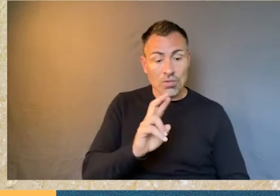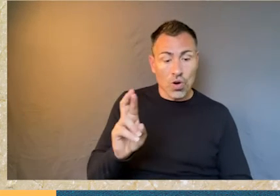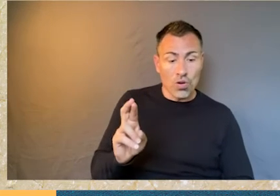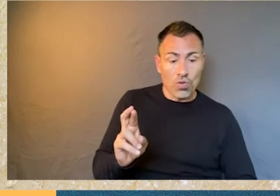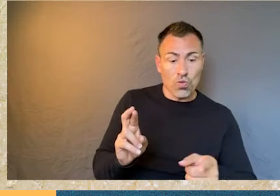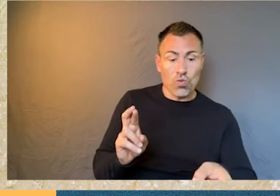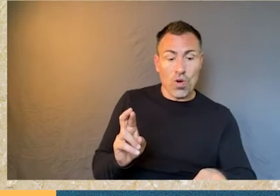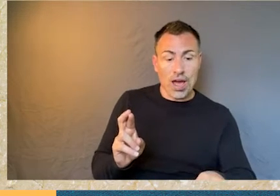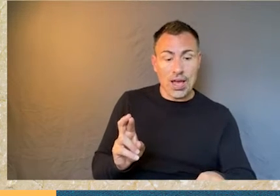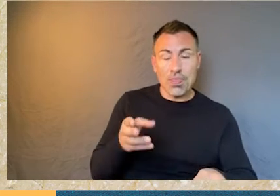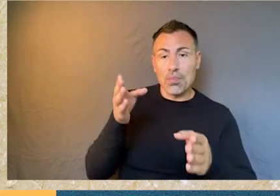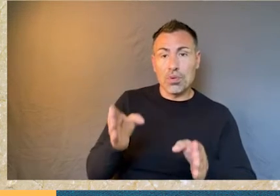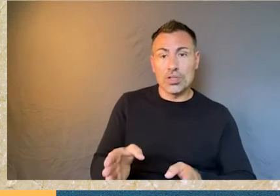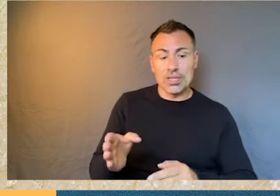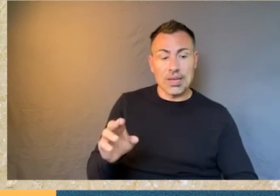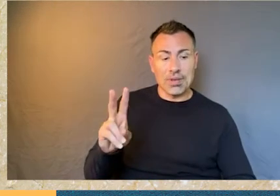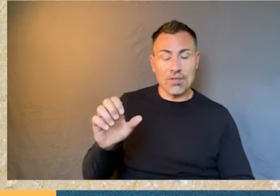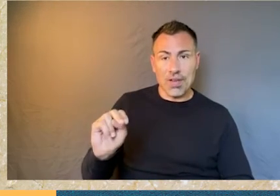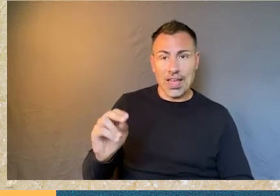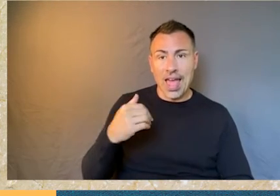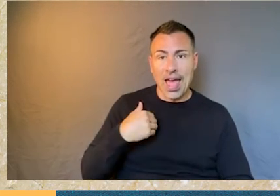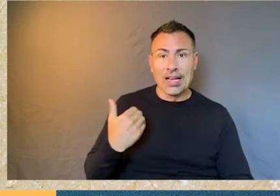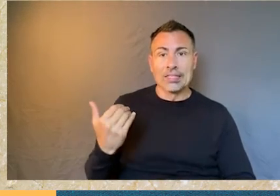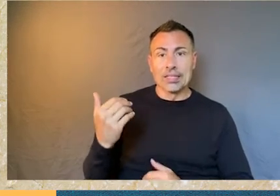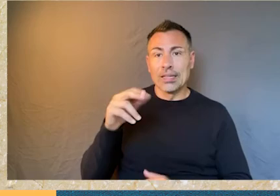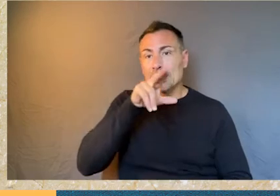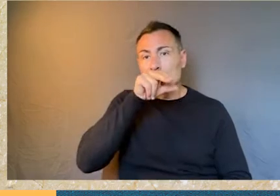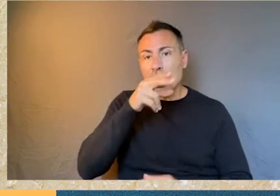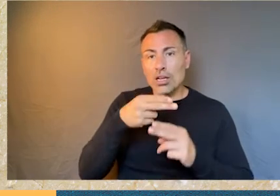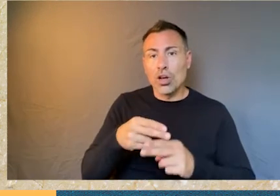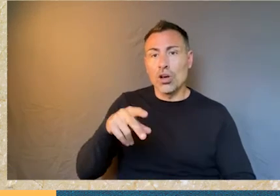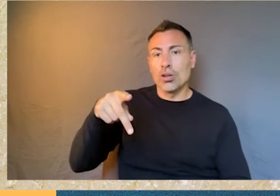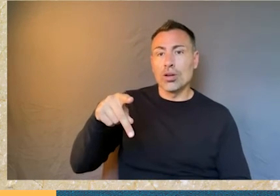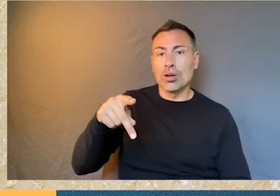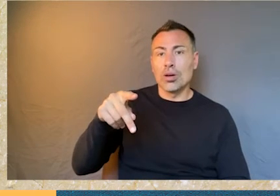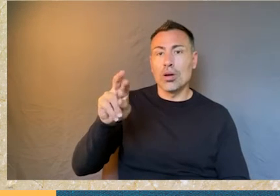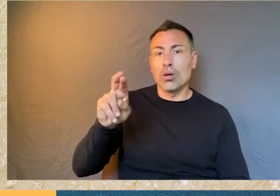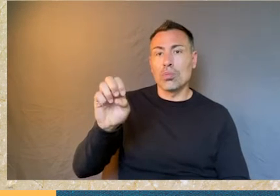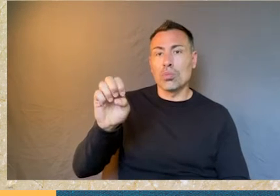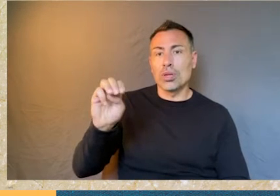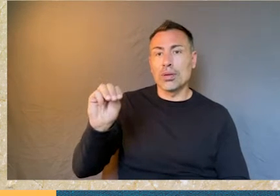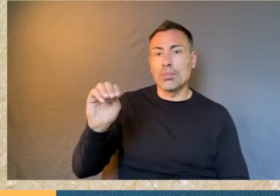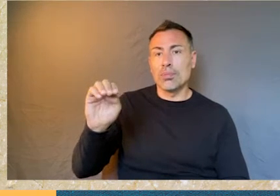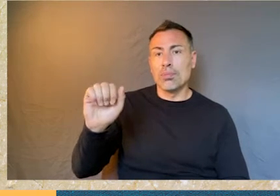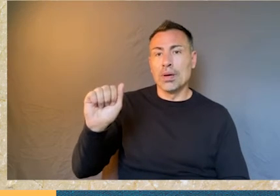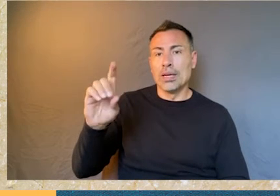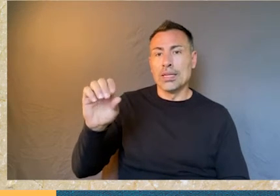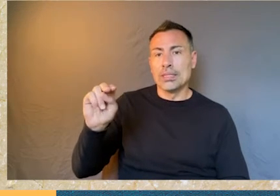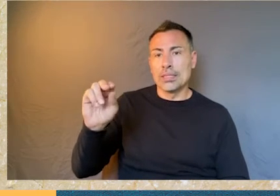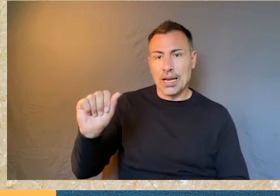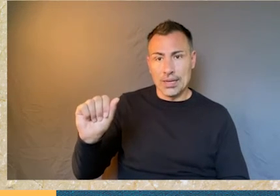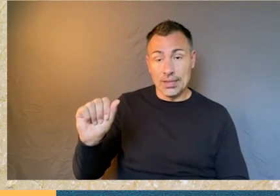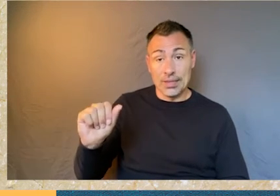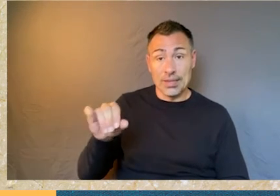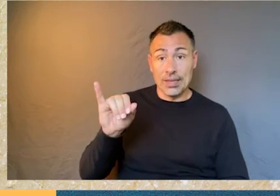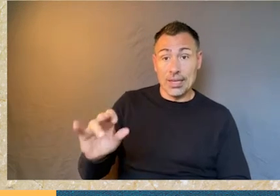named Vane, and that is the duck Prima Donna. Basically, as long as there's a nexus between the